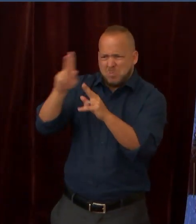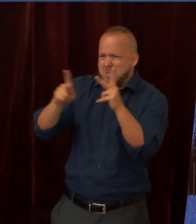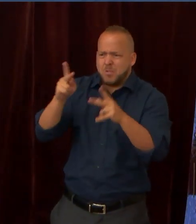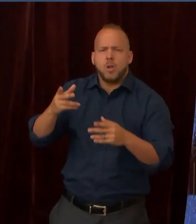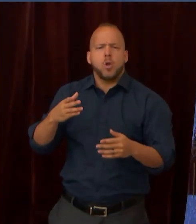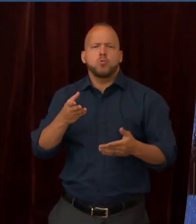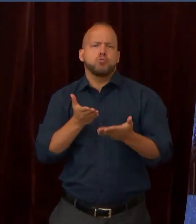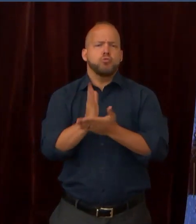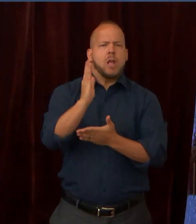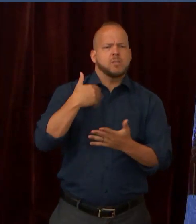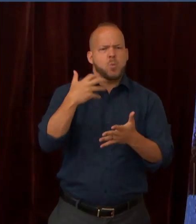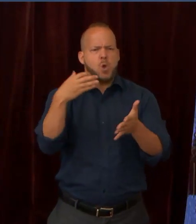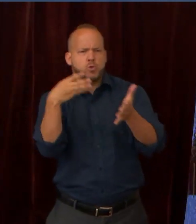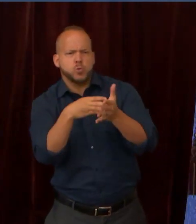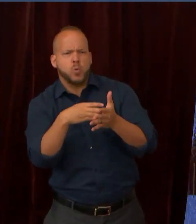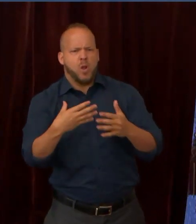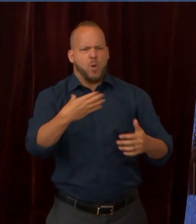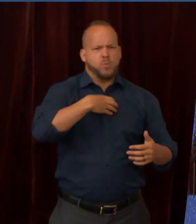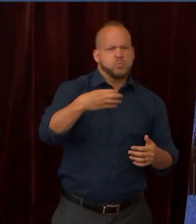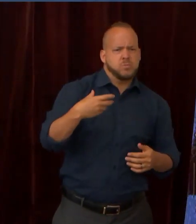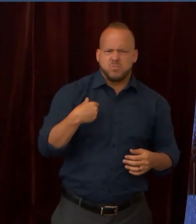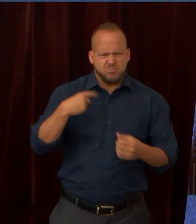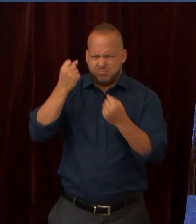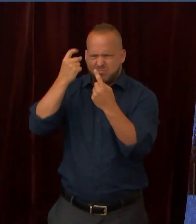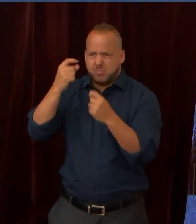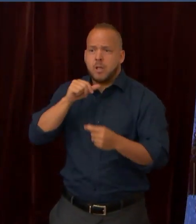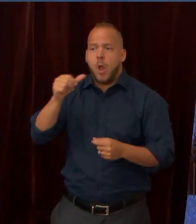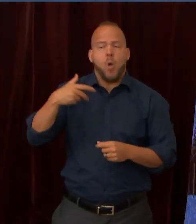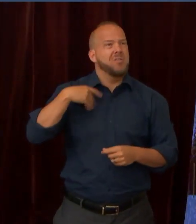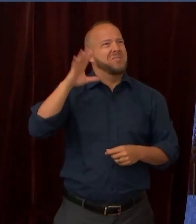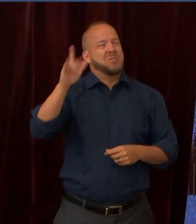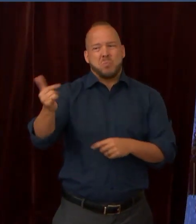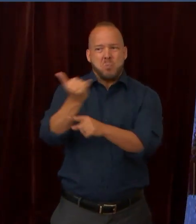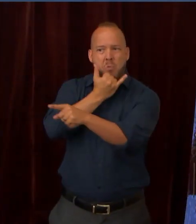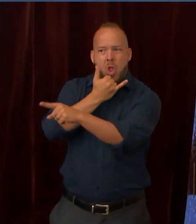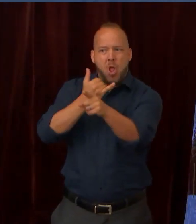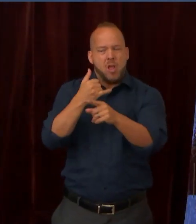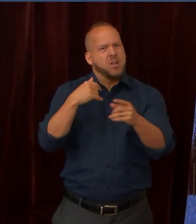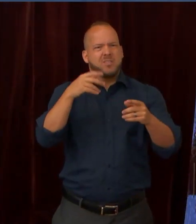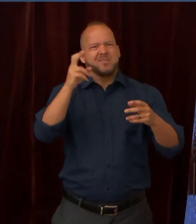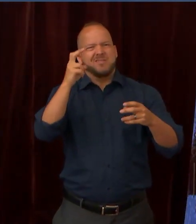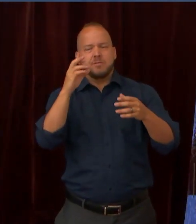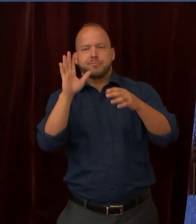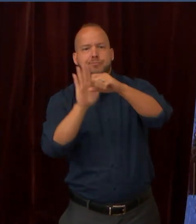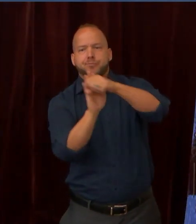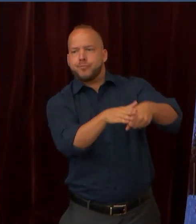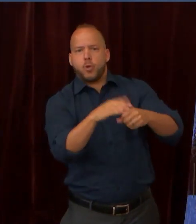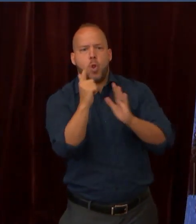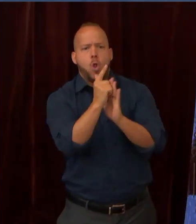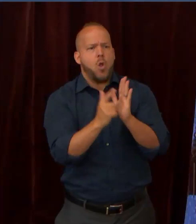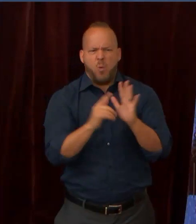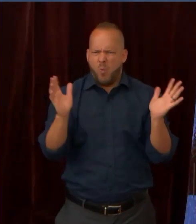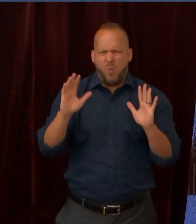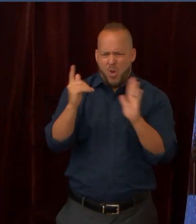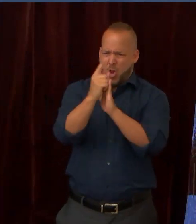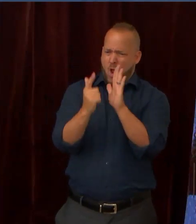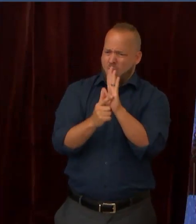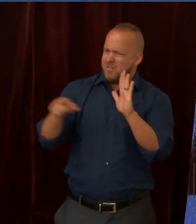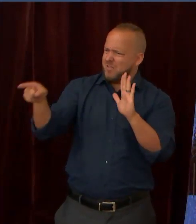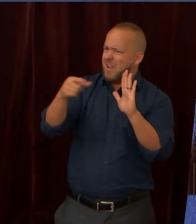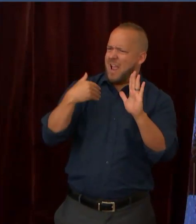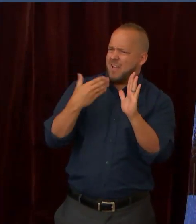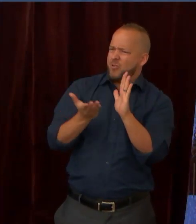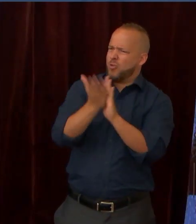the law like they're above it. We have a much better way of resolving these things right now, which is to ask a judge to resolve